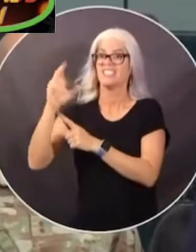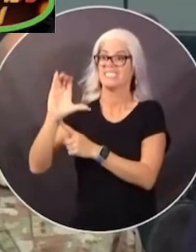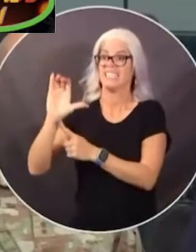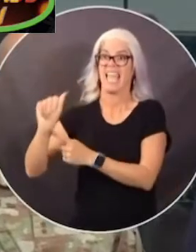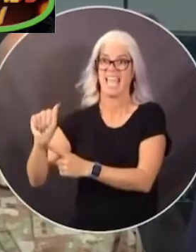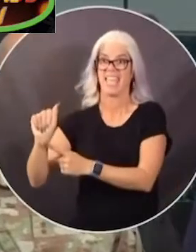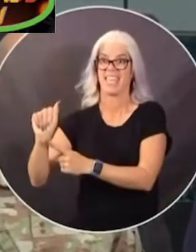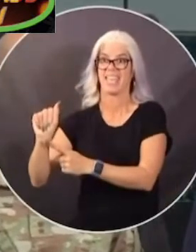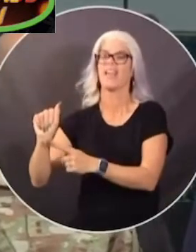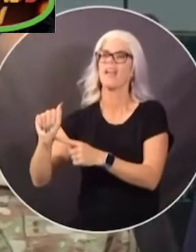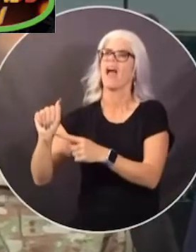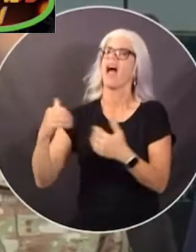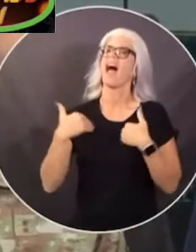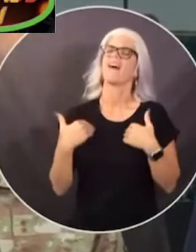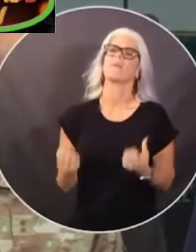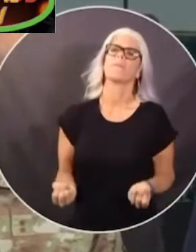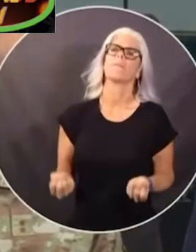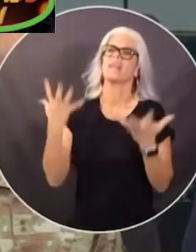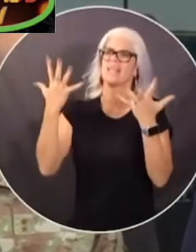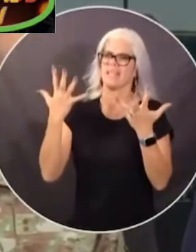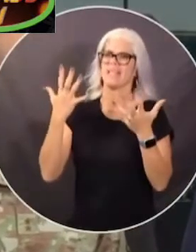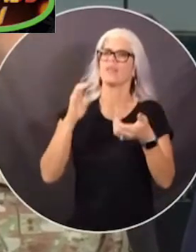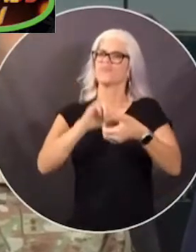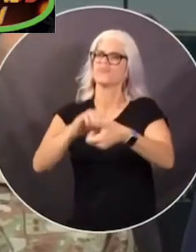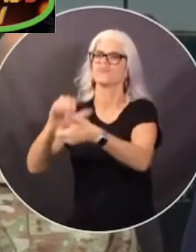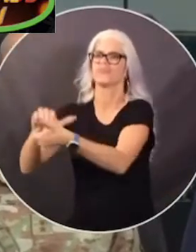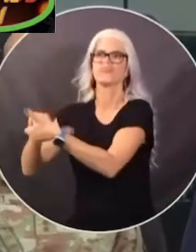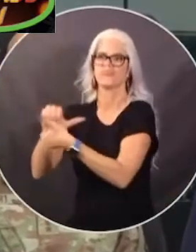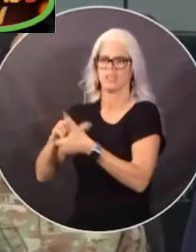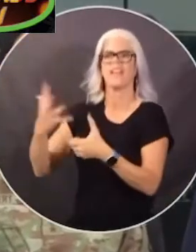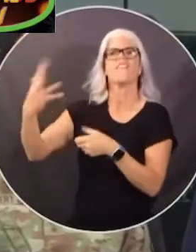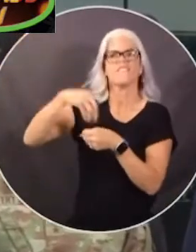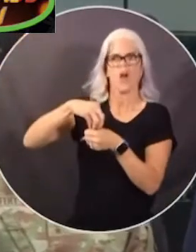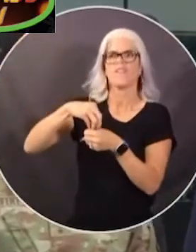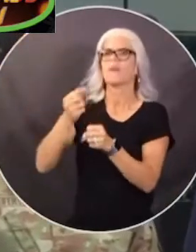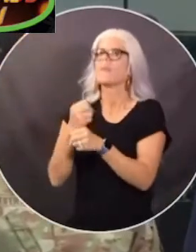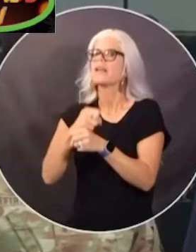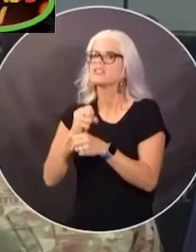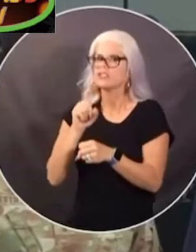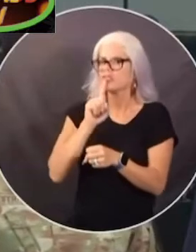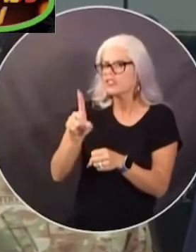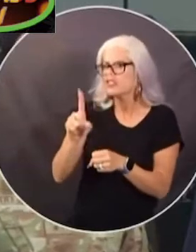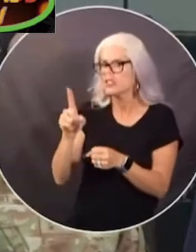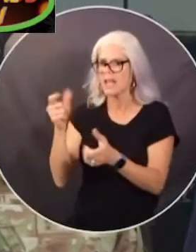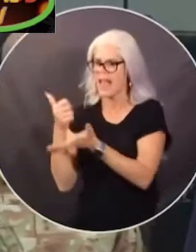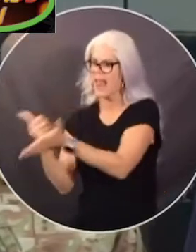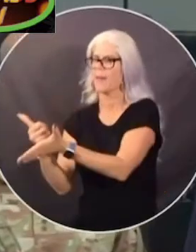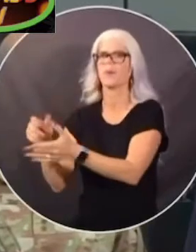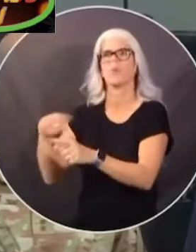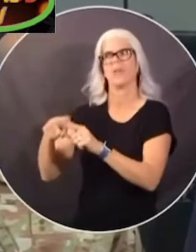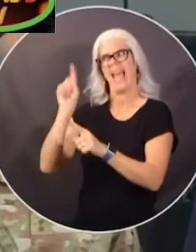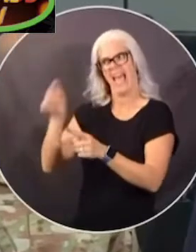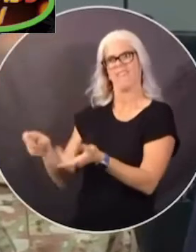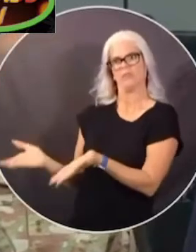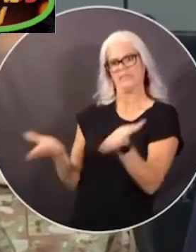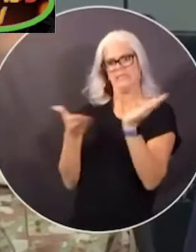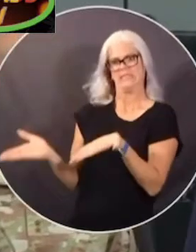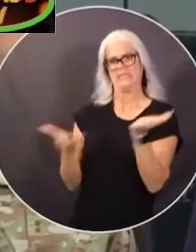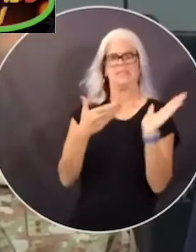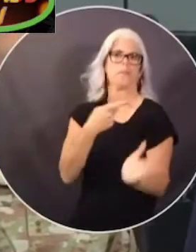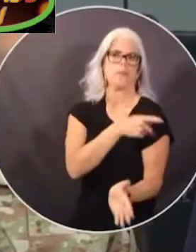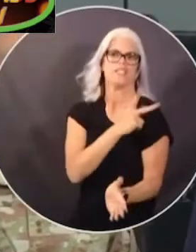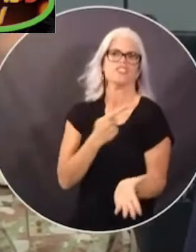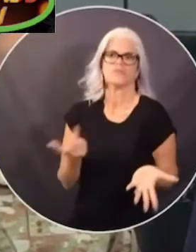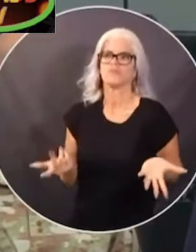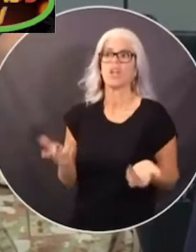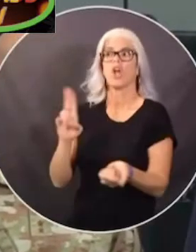in the effort to move patients when they need to be moved. Not only do the facility staff have